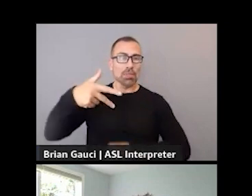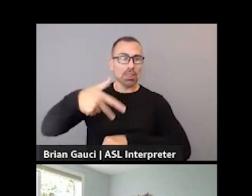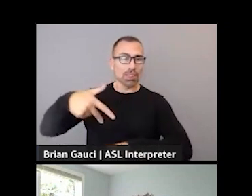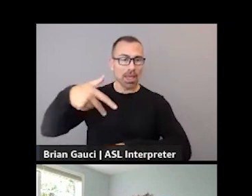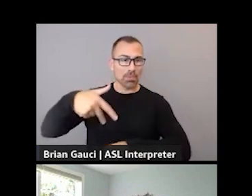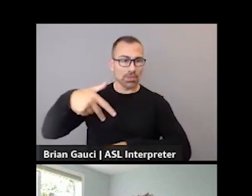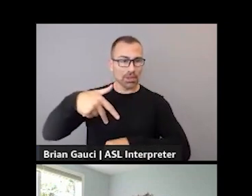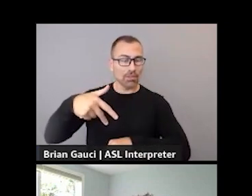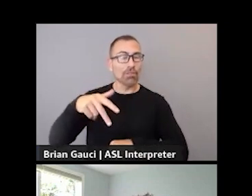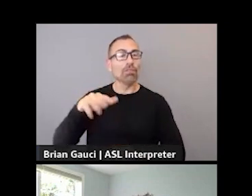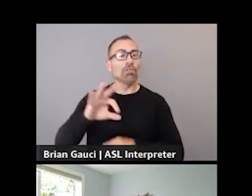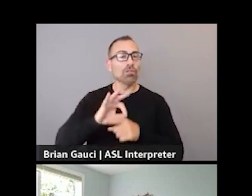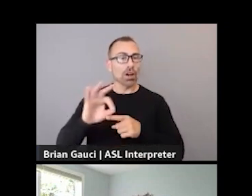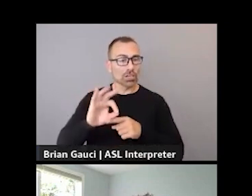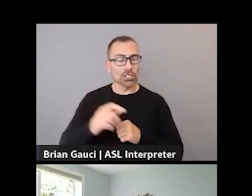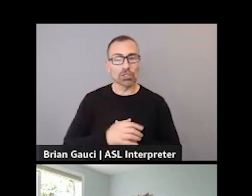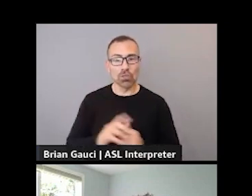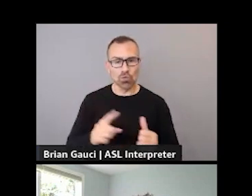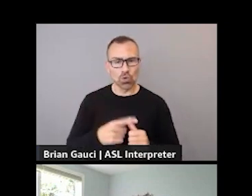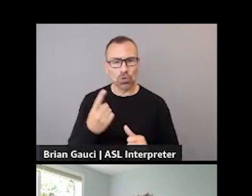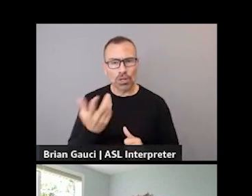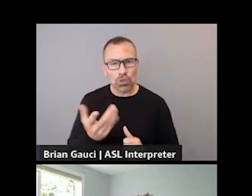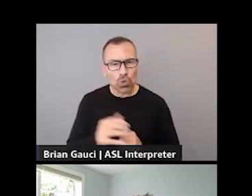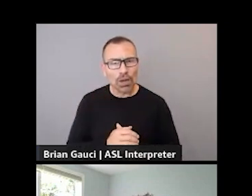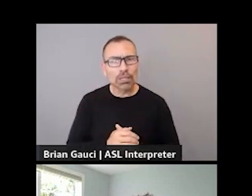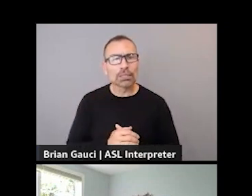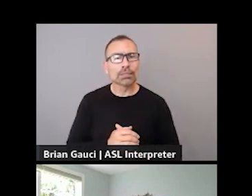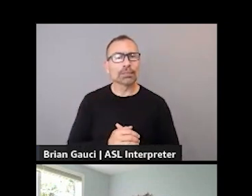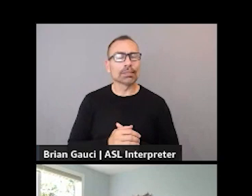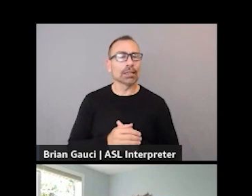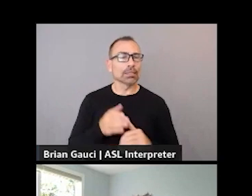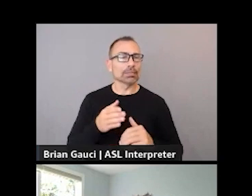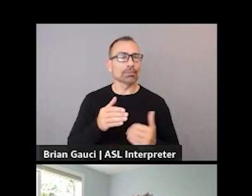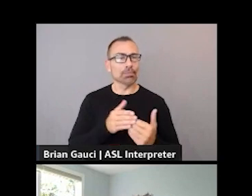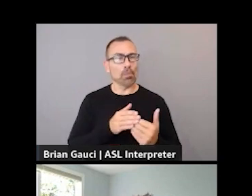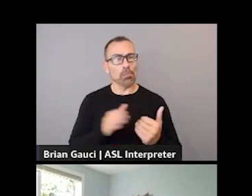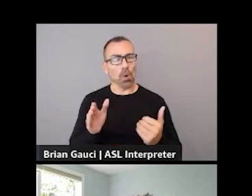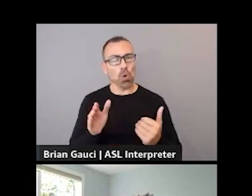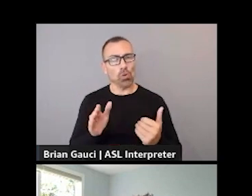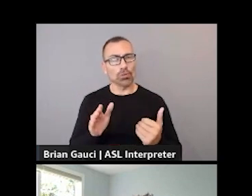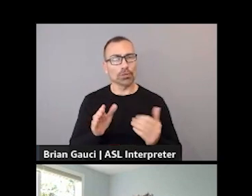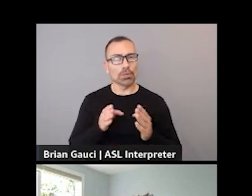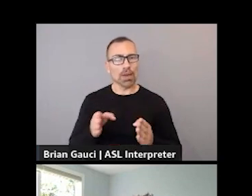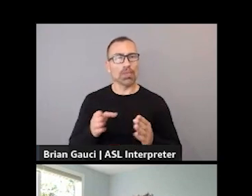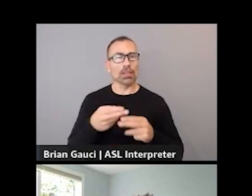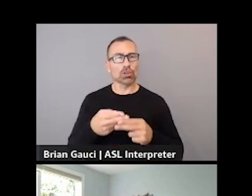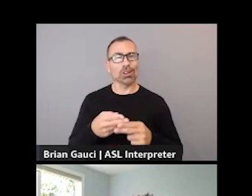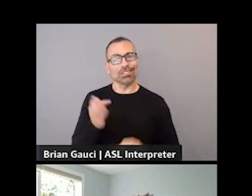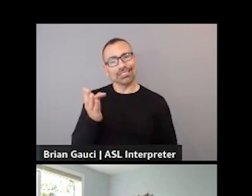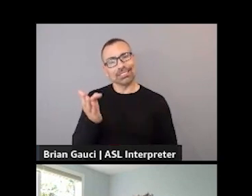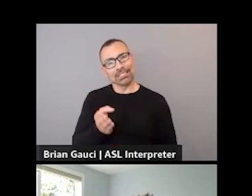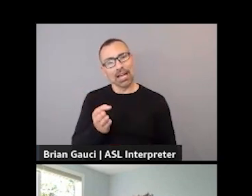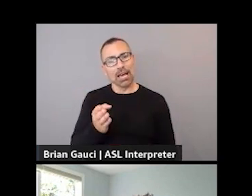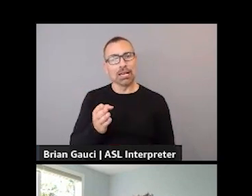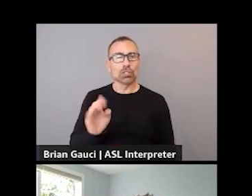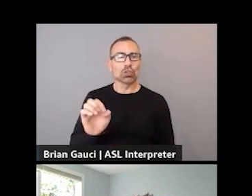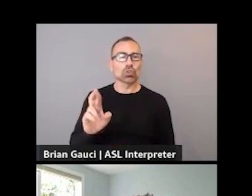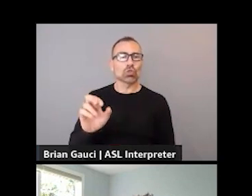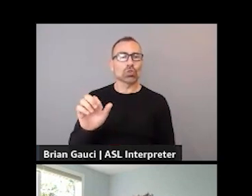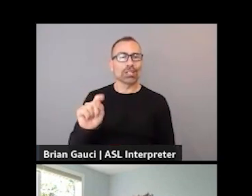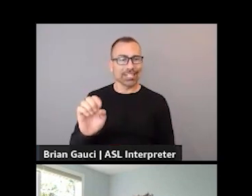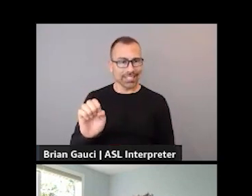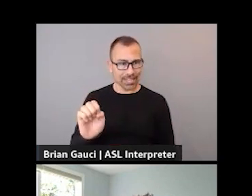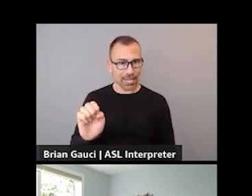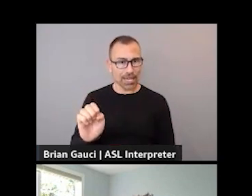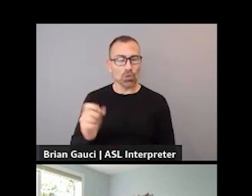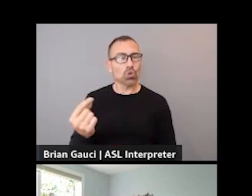In this case, the first one is a post method that is called /create, and that handles creating what is called a